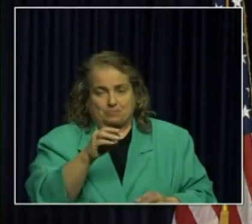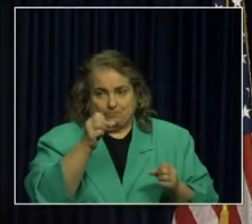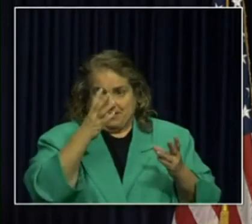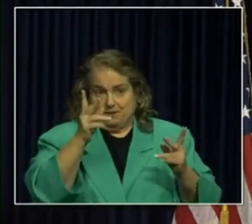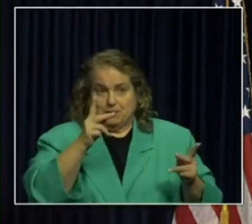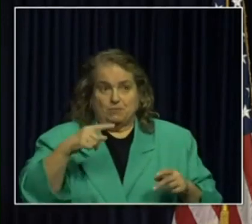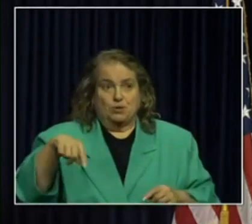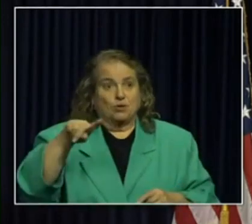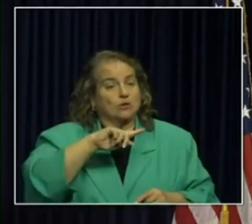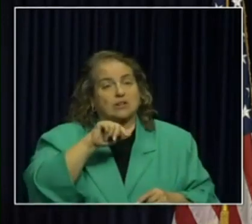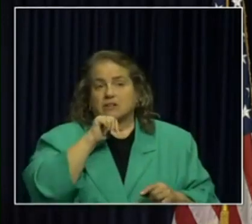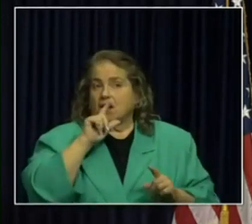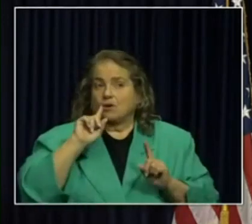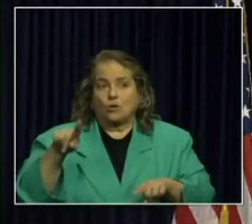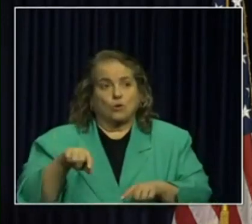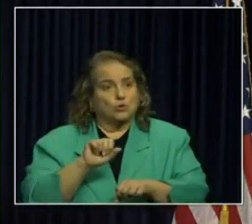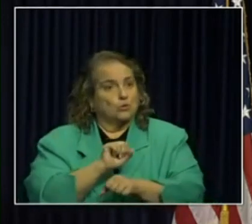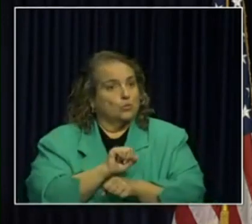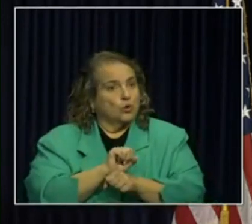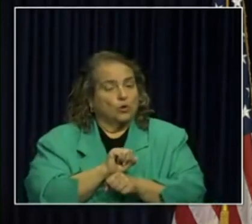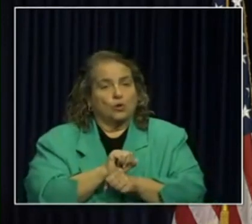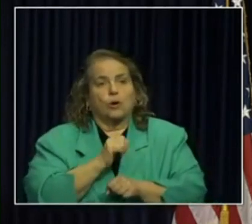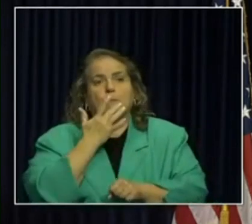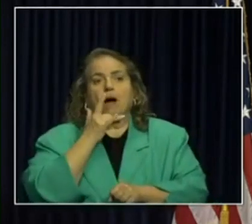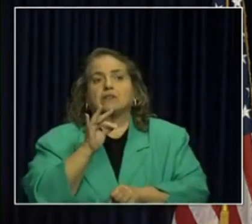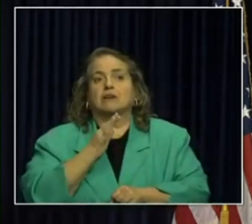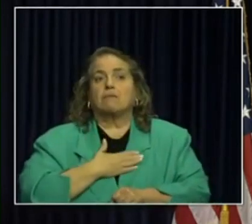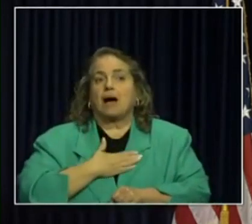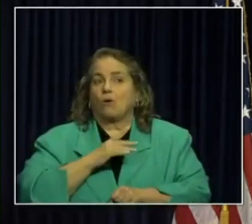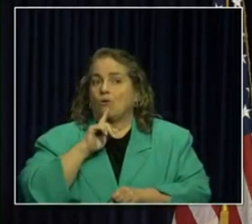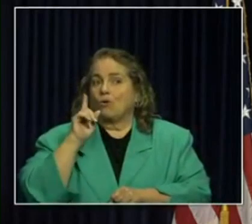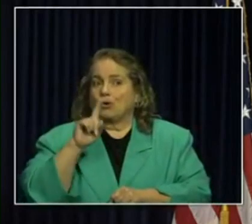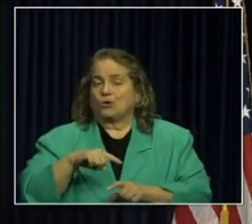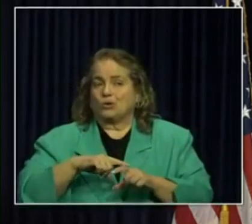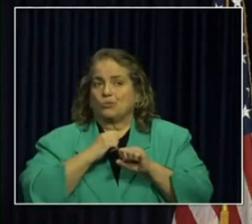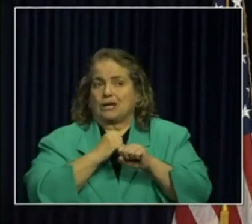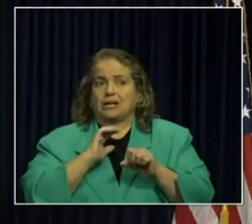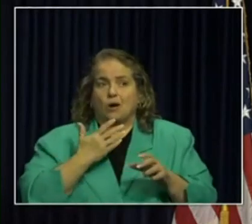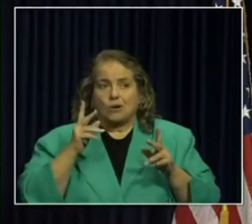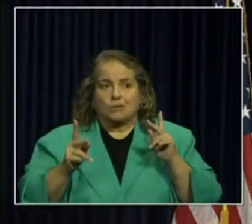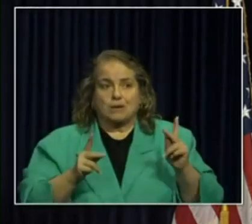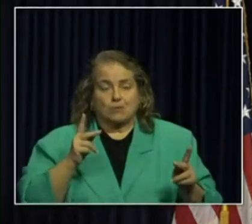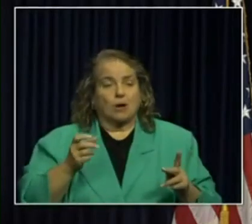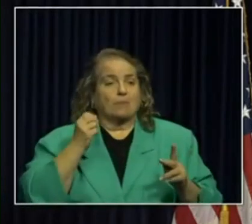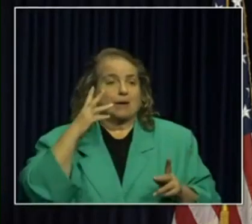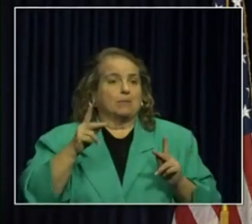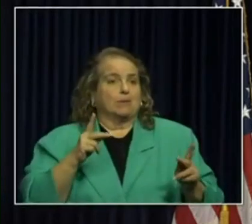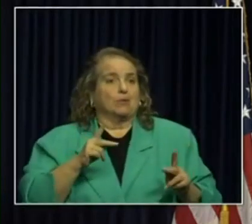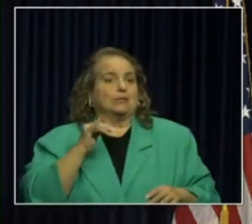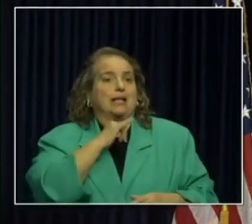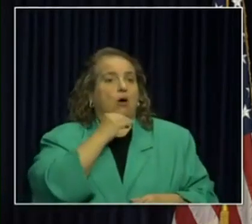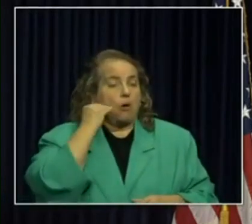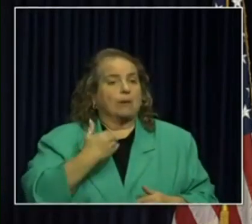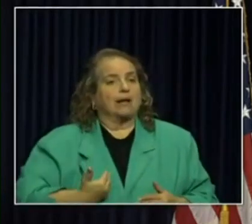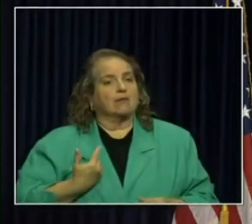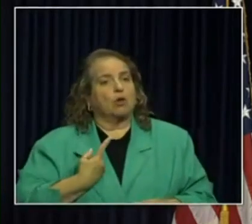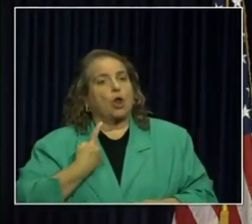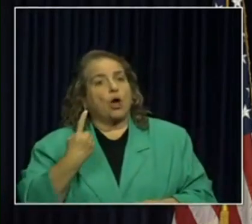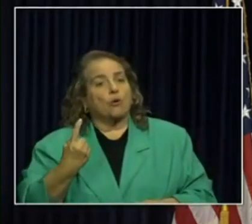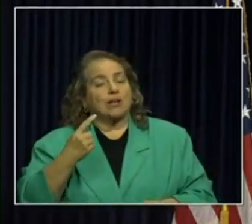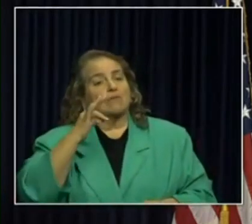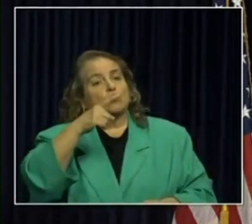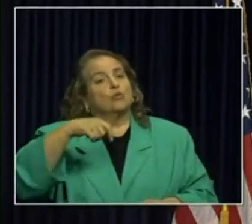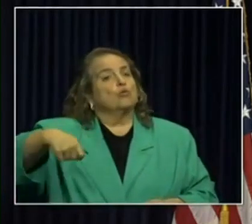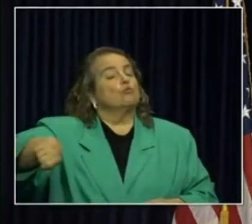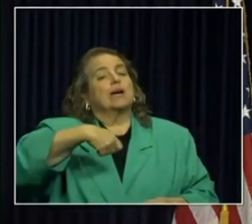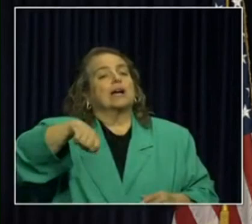out there that aren't going to work right now because of orders that I've had to make to protect our people. And we got a lot of people out there that live alone. Ringing those bells